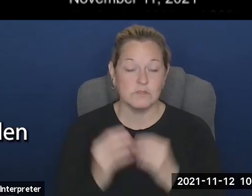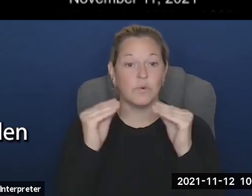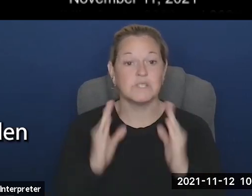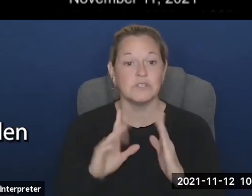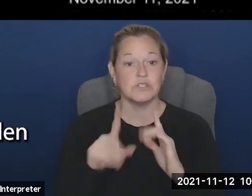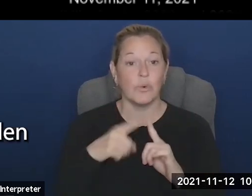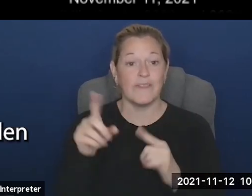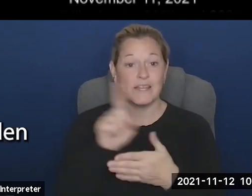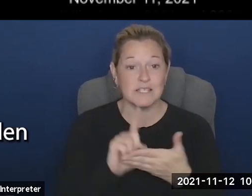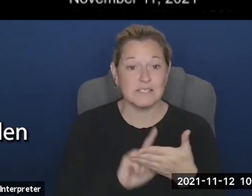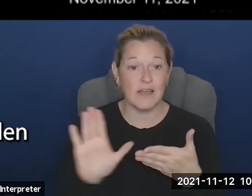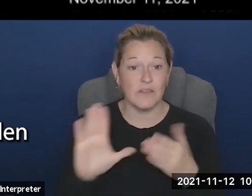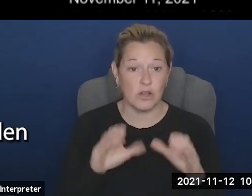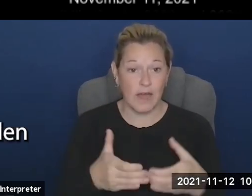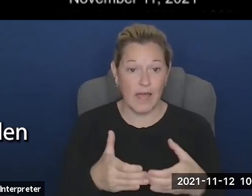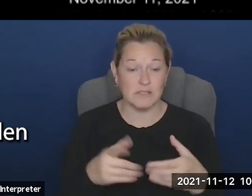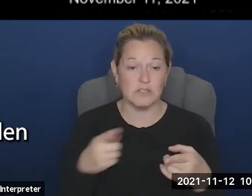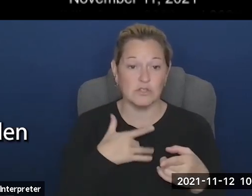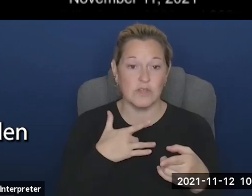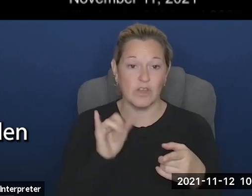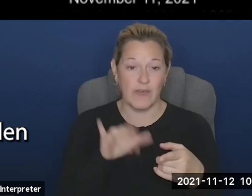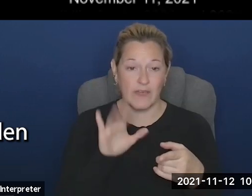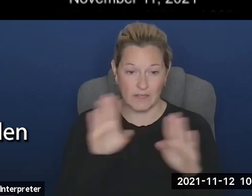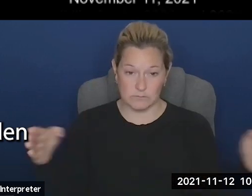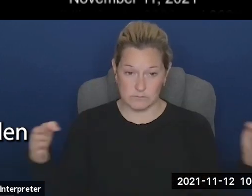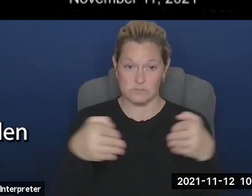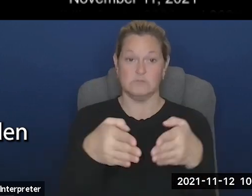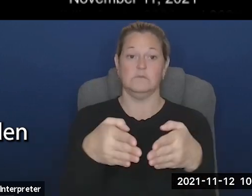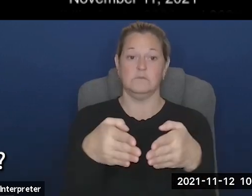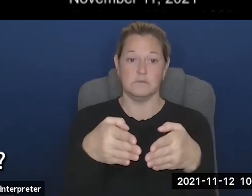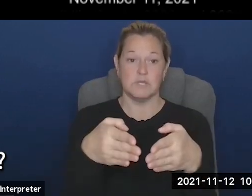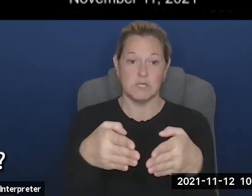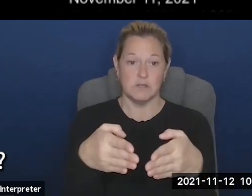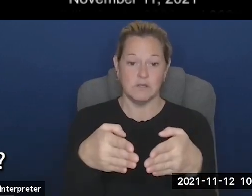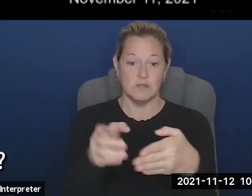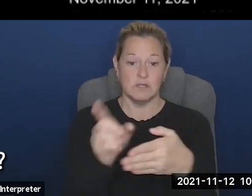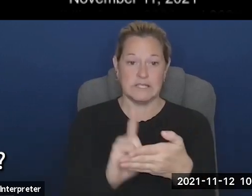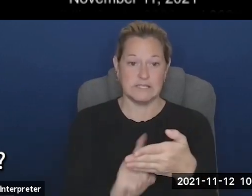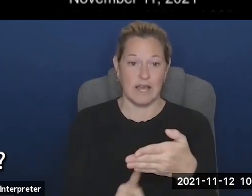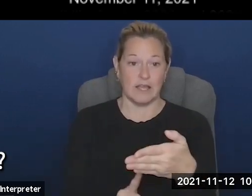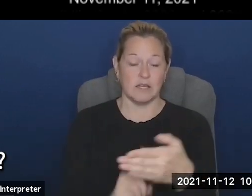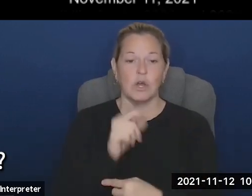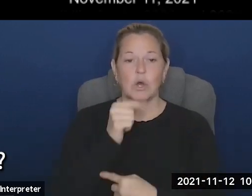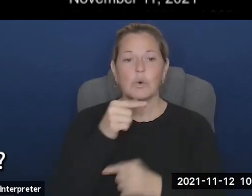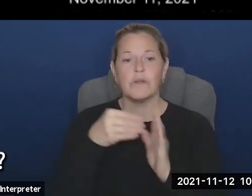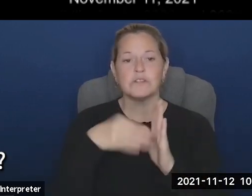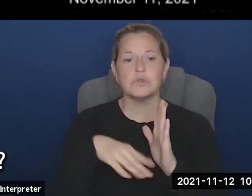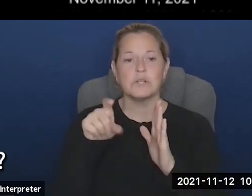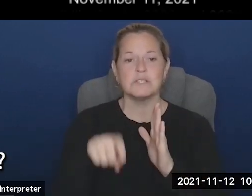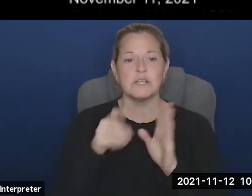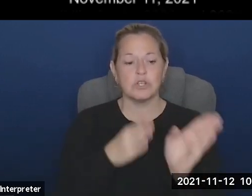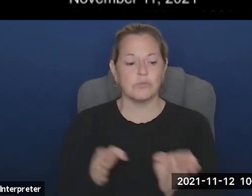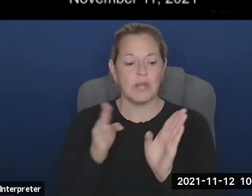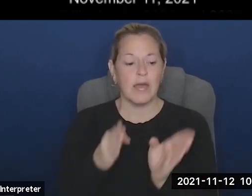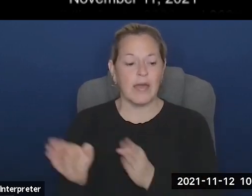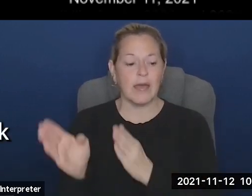And how do you help instructors broaden their ideas of who are the students they should plan for in their